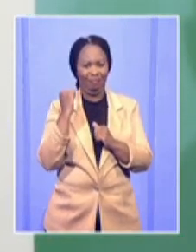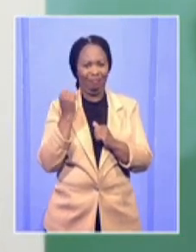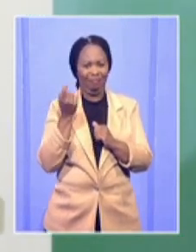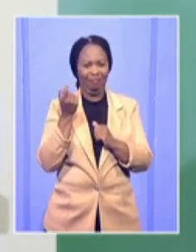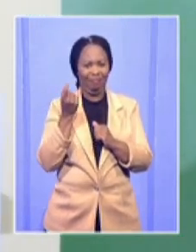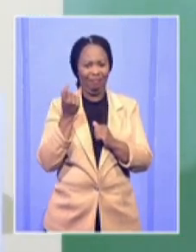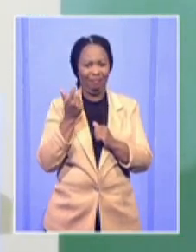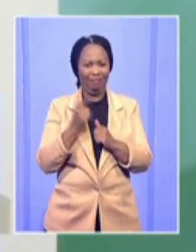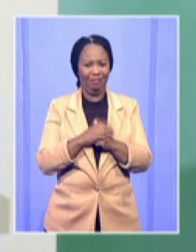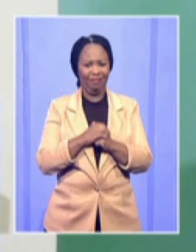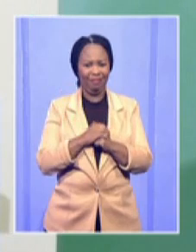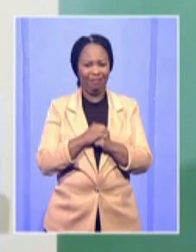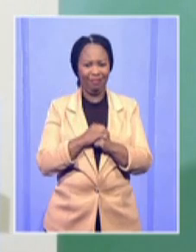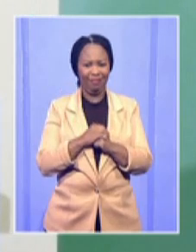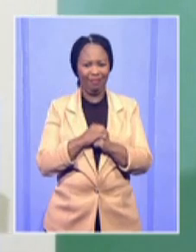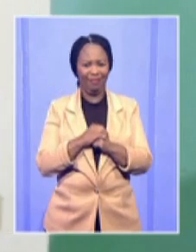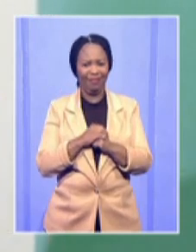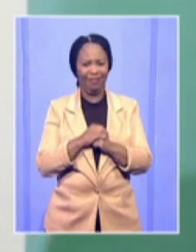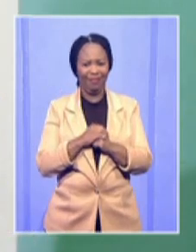You feel?